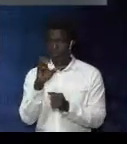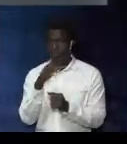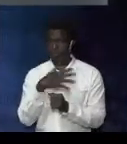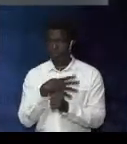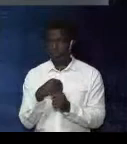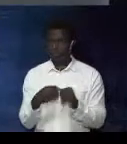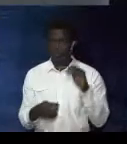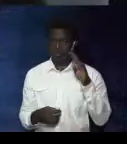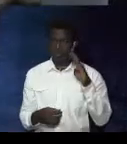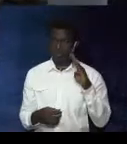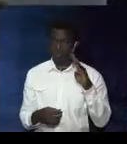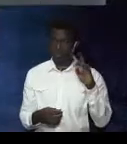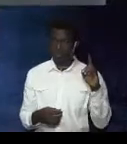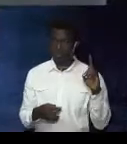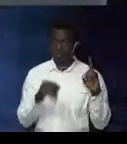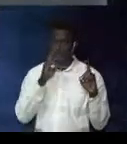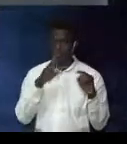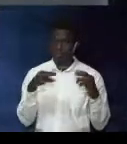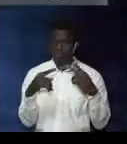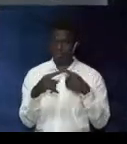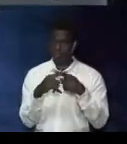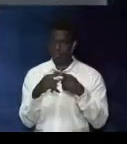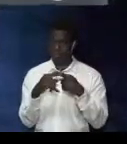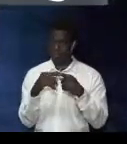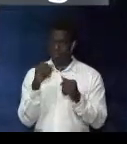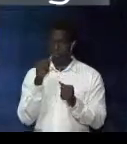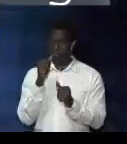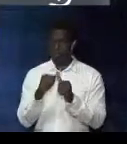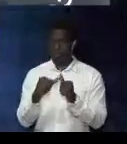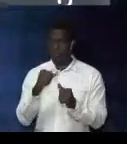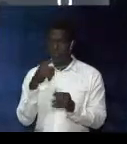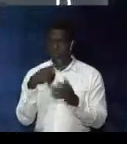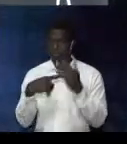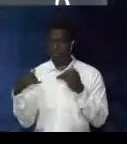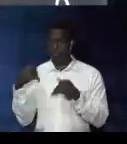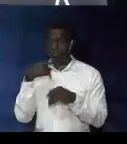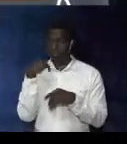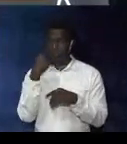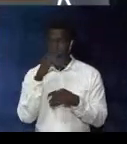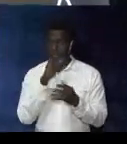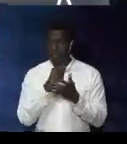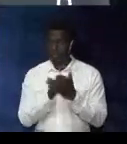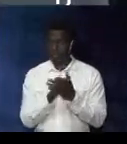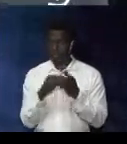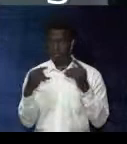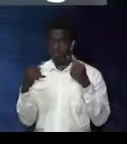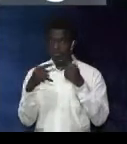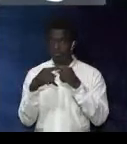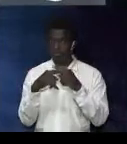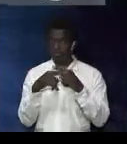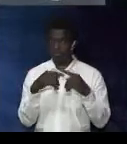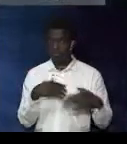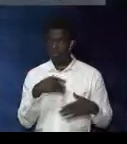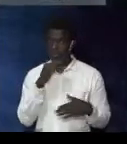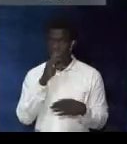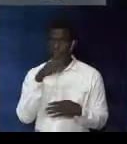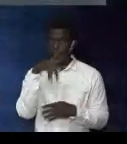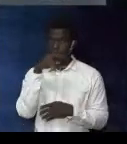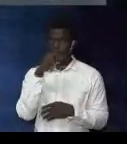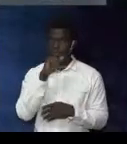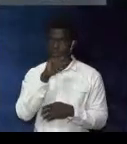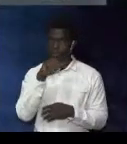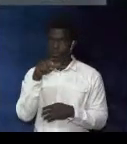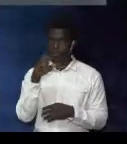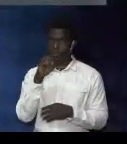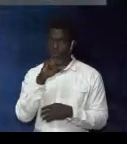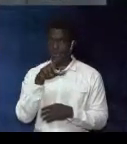AC and BD are opposite each other. So what we're saying is that opposite sides are parallel.